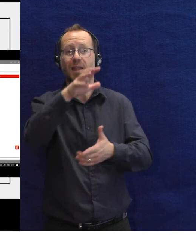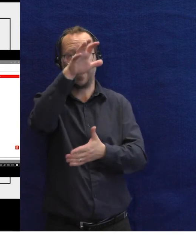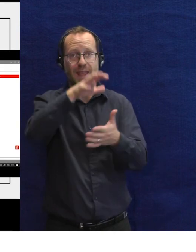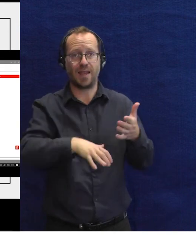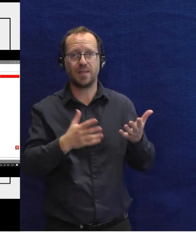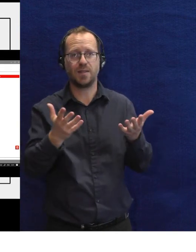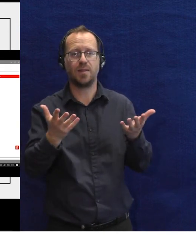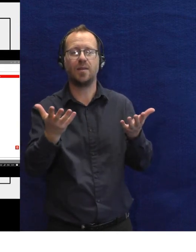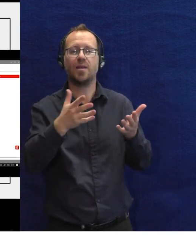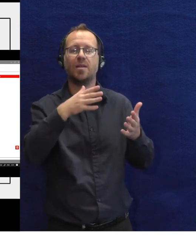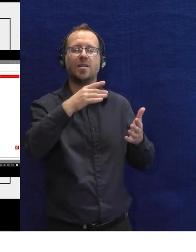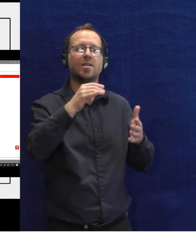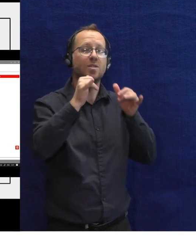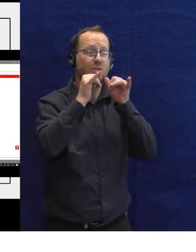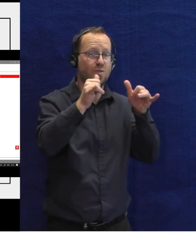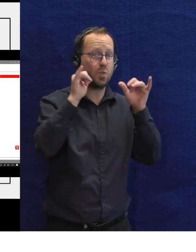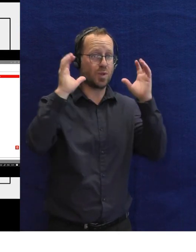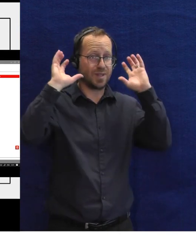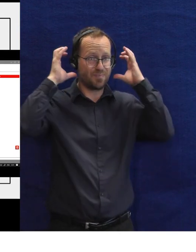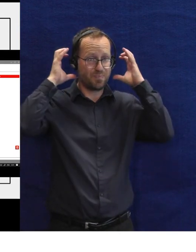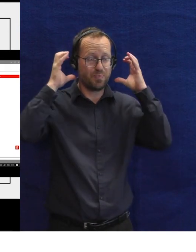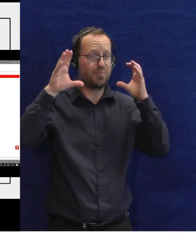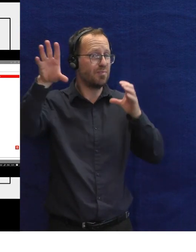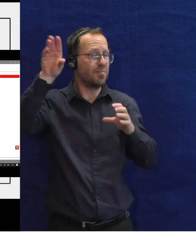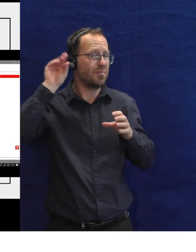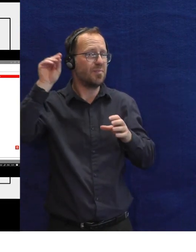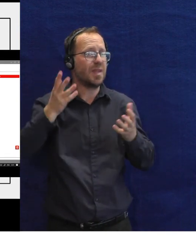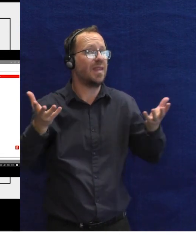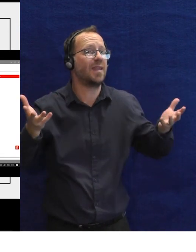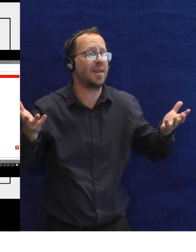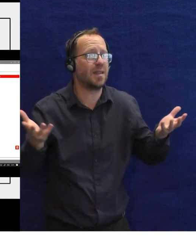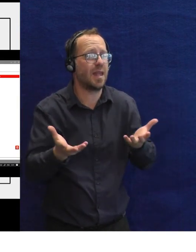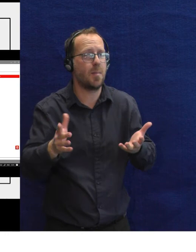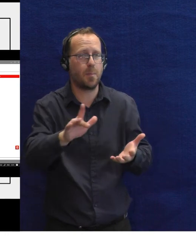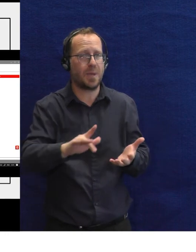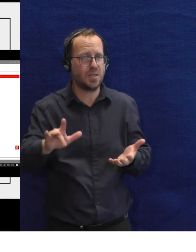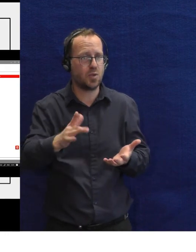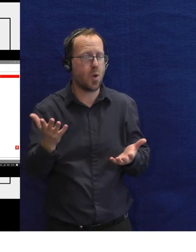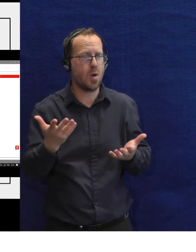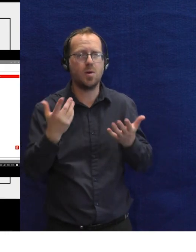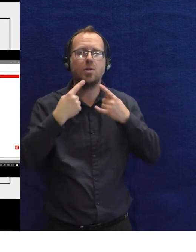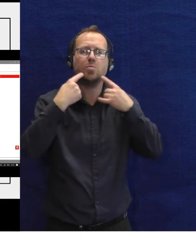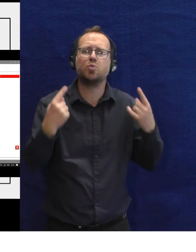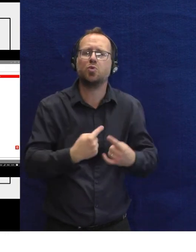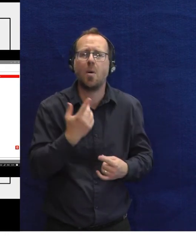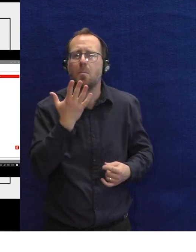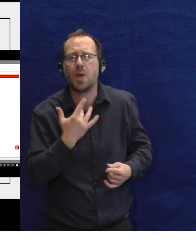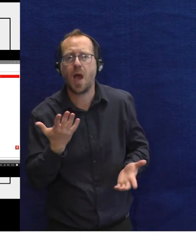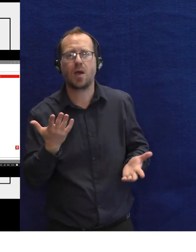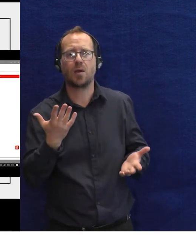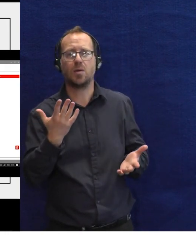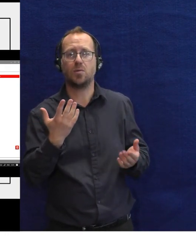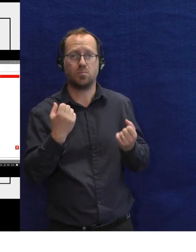be, and giving you some additional information like how you as an author would like to have it spoken,